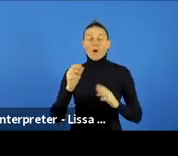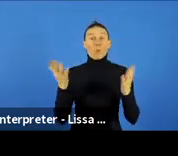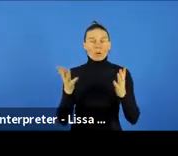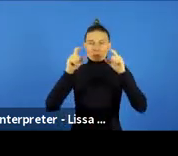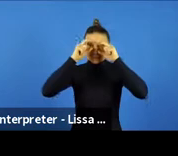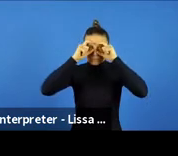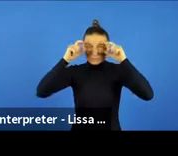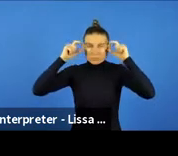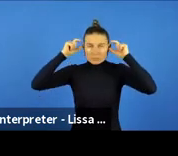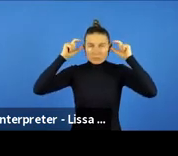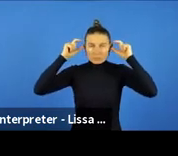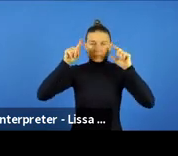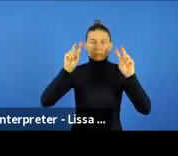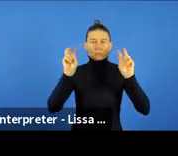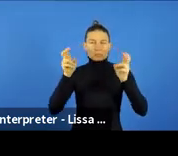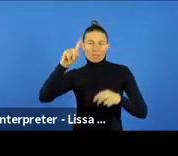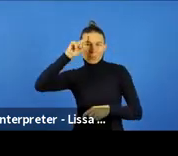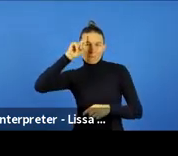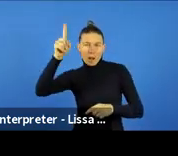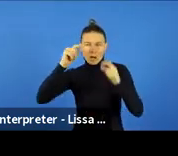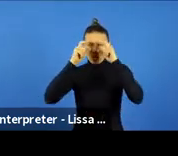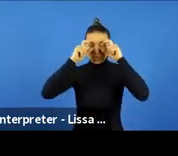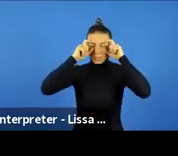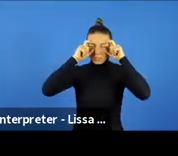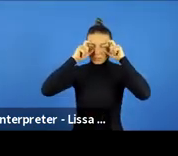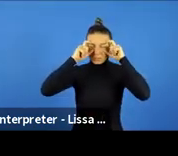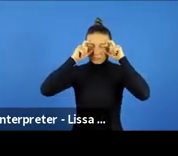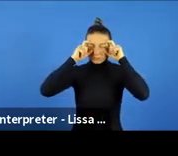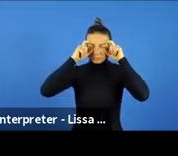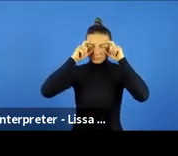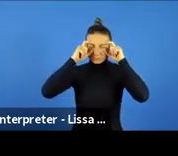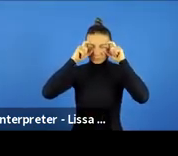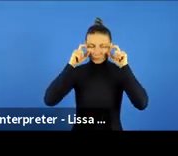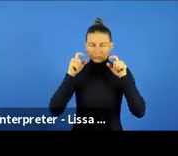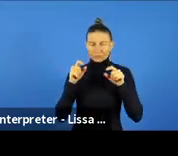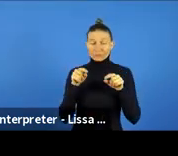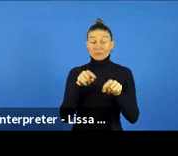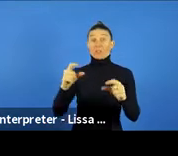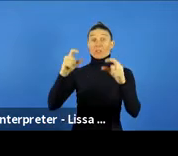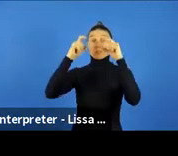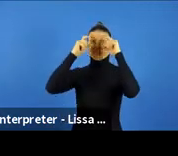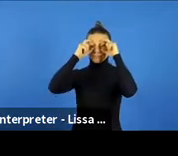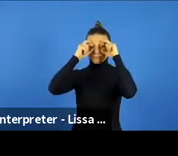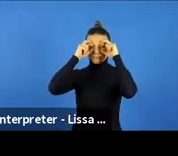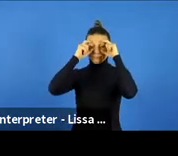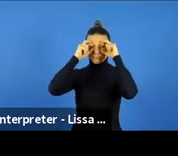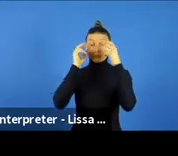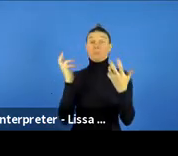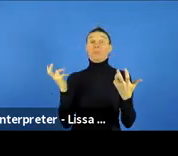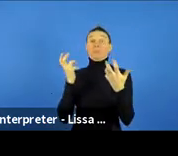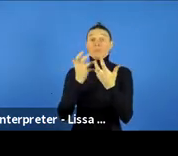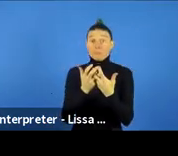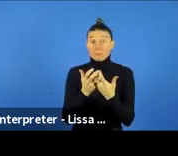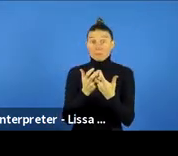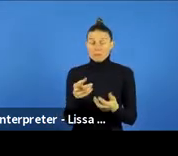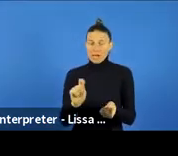So on this slide here, you will see a bit about what you would receive, and it combines the smart glass and adapter. Next slide,